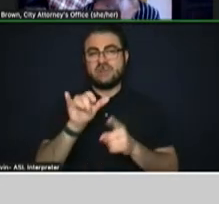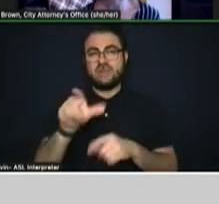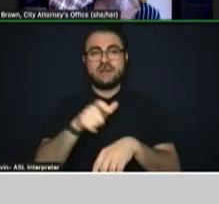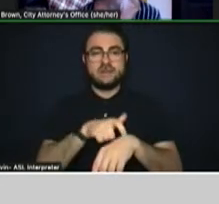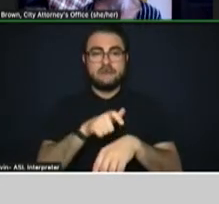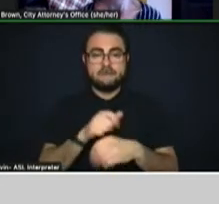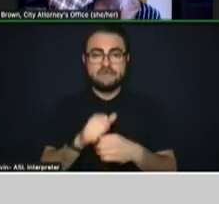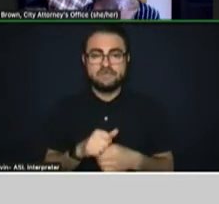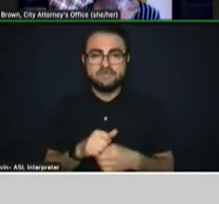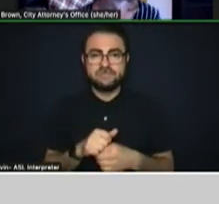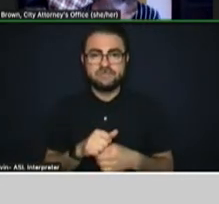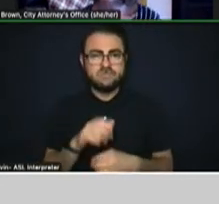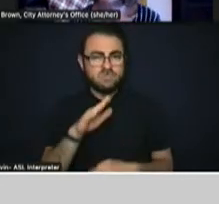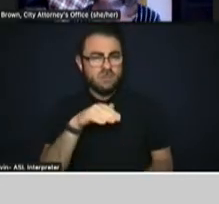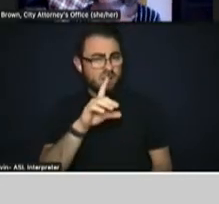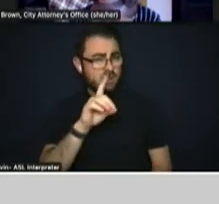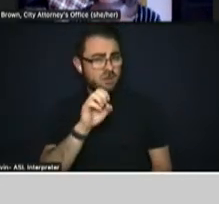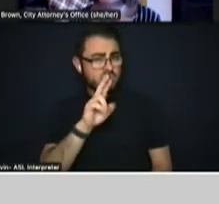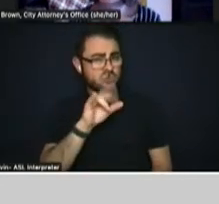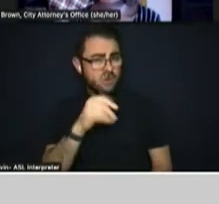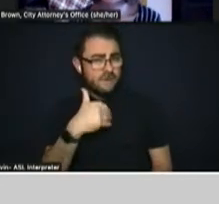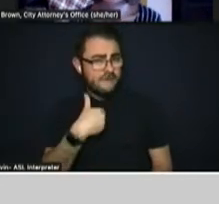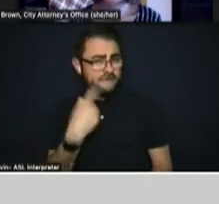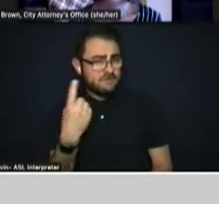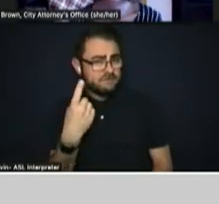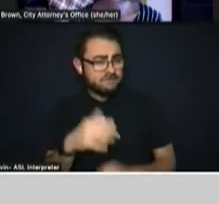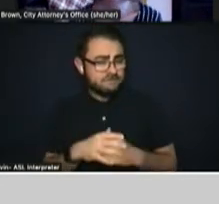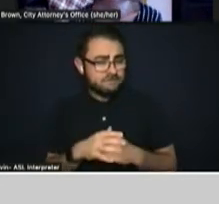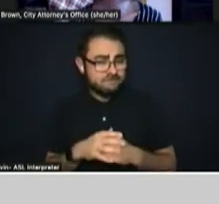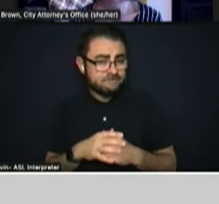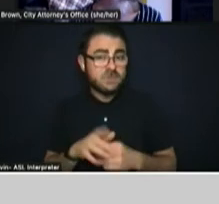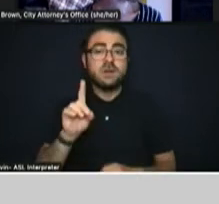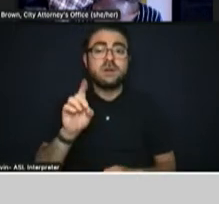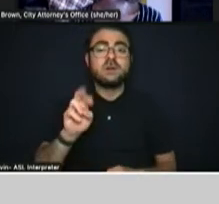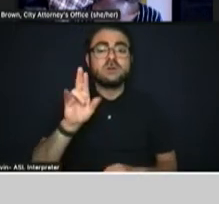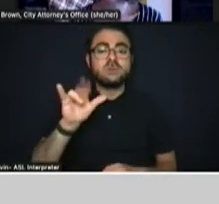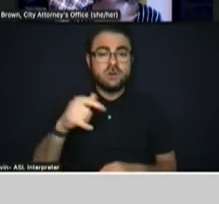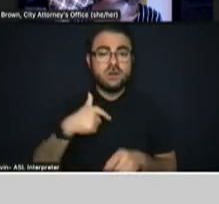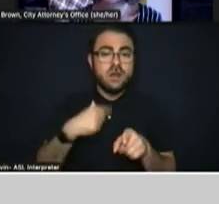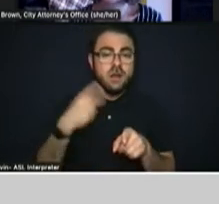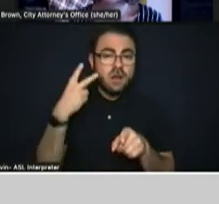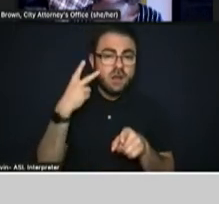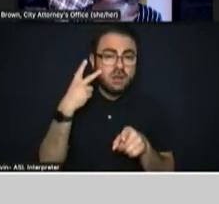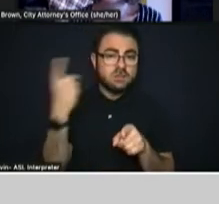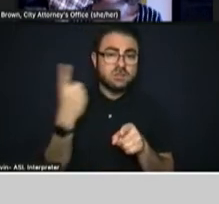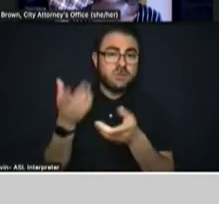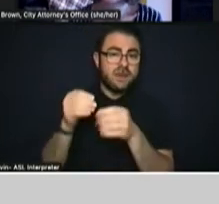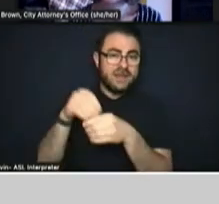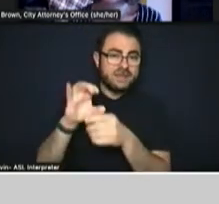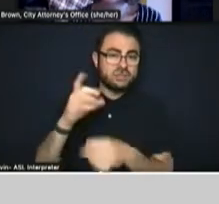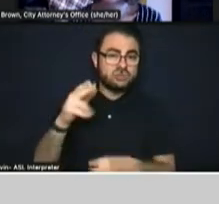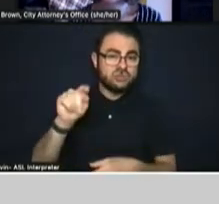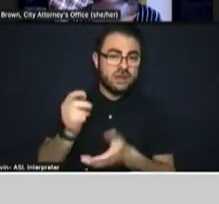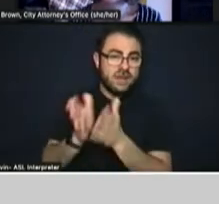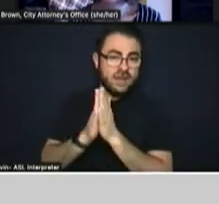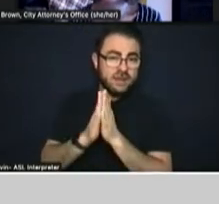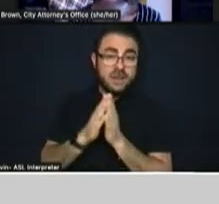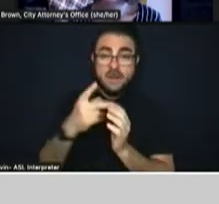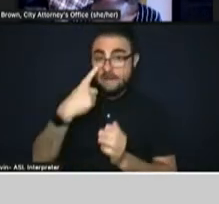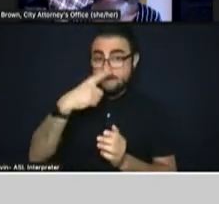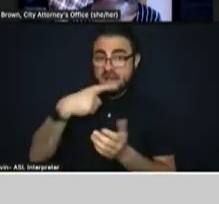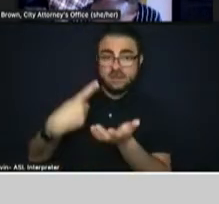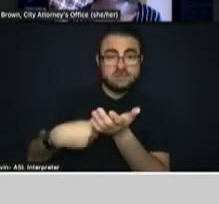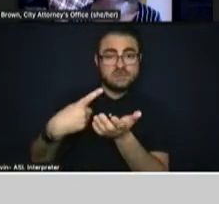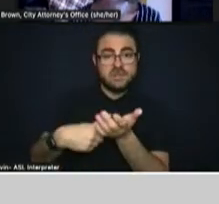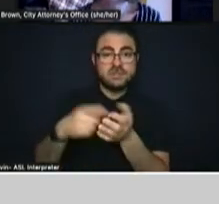there? So Rochelle Silver in the chat asked, can you please talk about plans for the evaluation